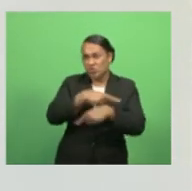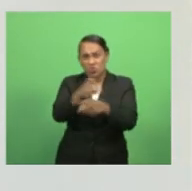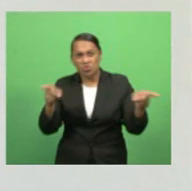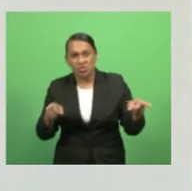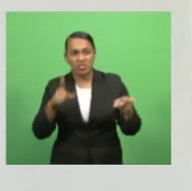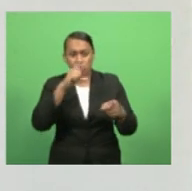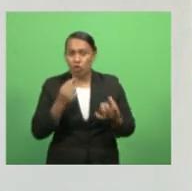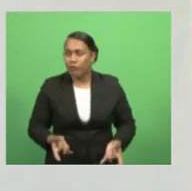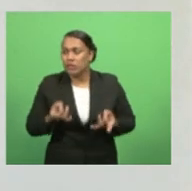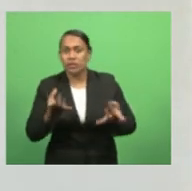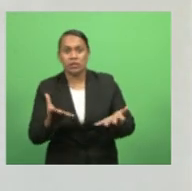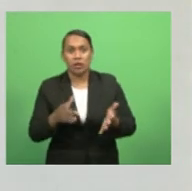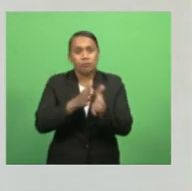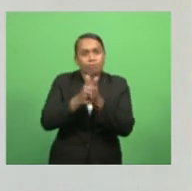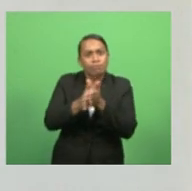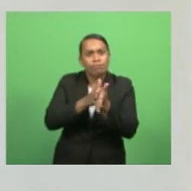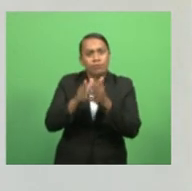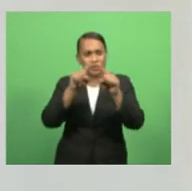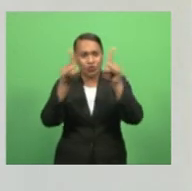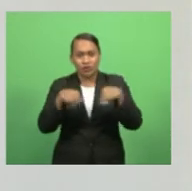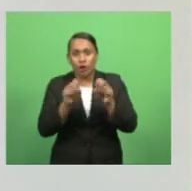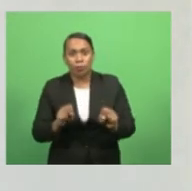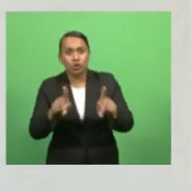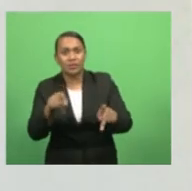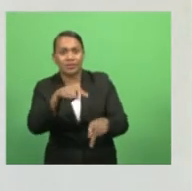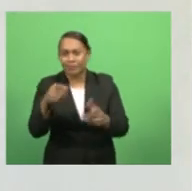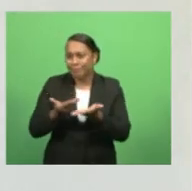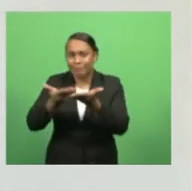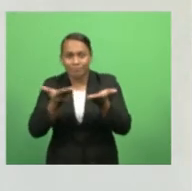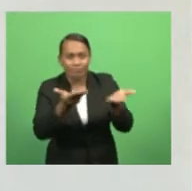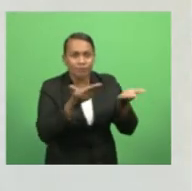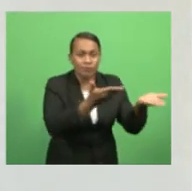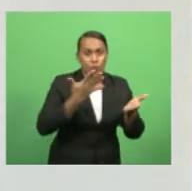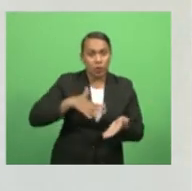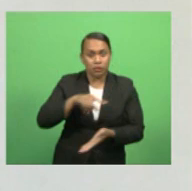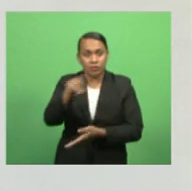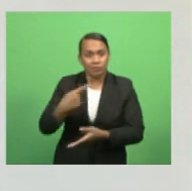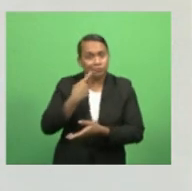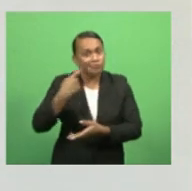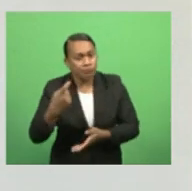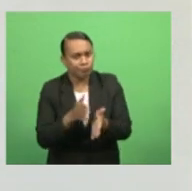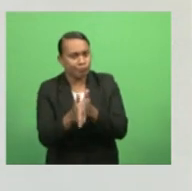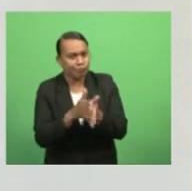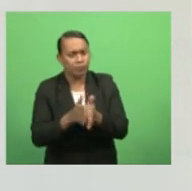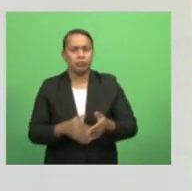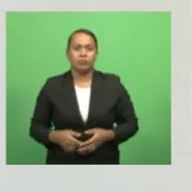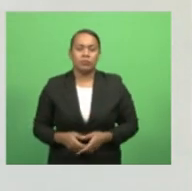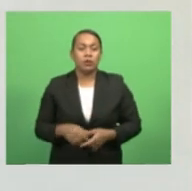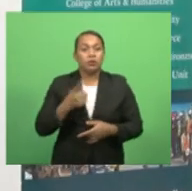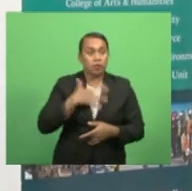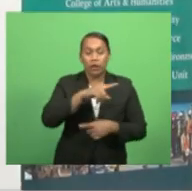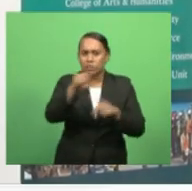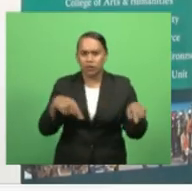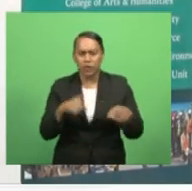incentives, which you could look at during this crisis, it is possible that these incentives could help your